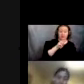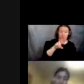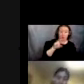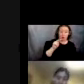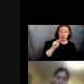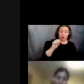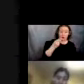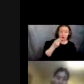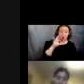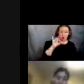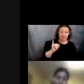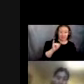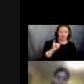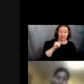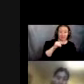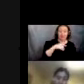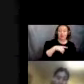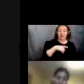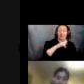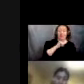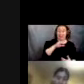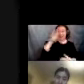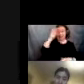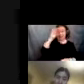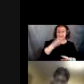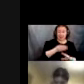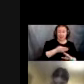illegitimate son of an artist named